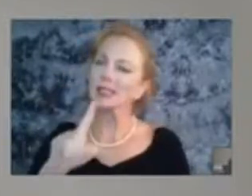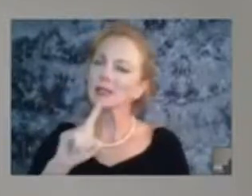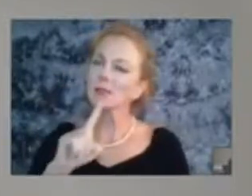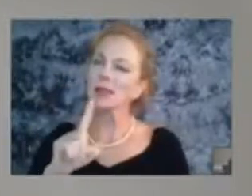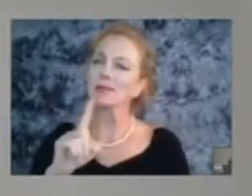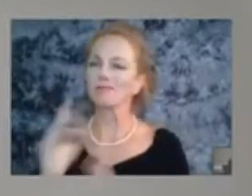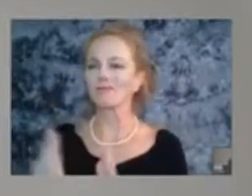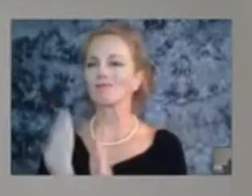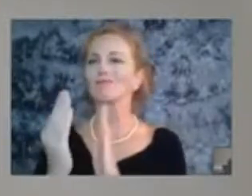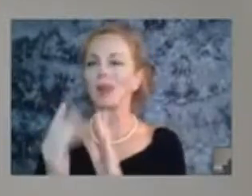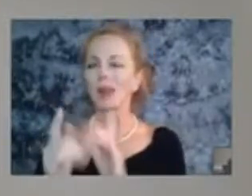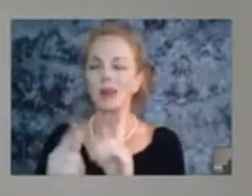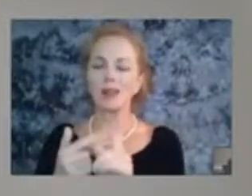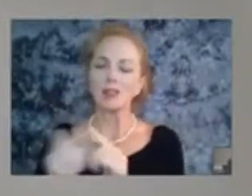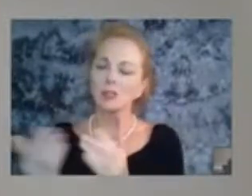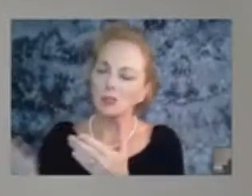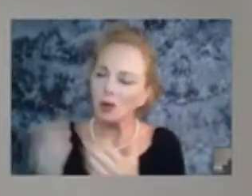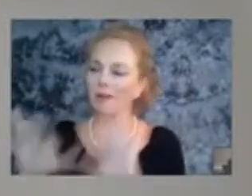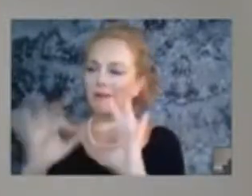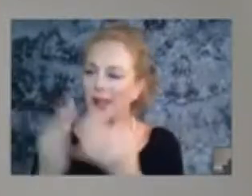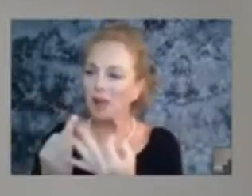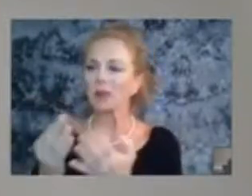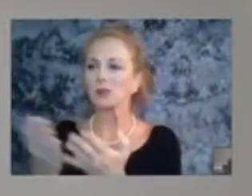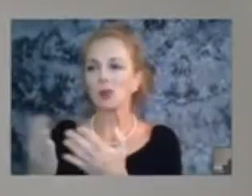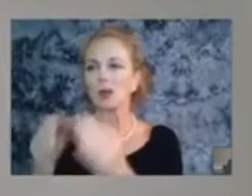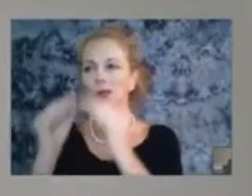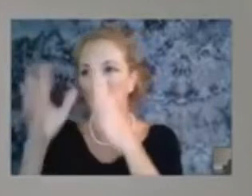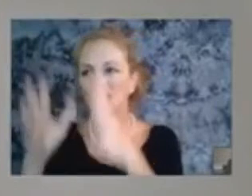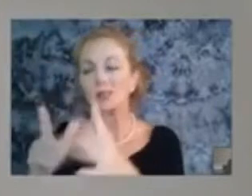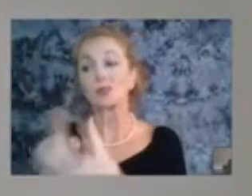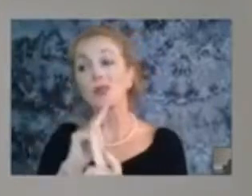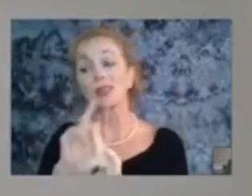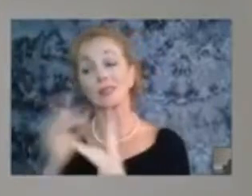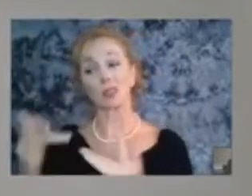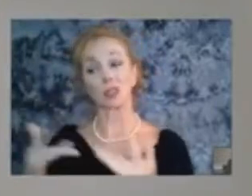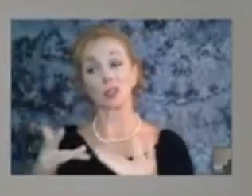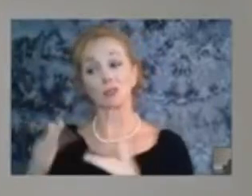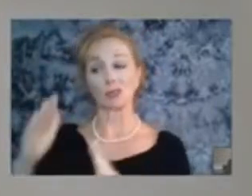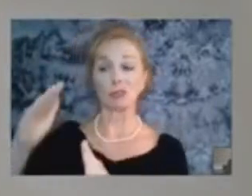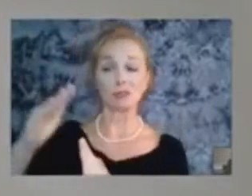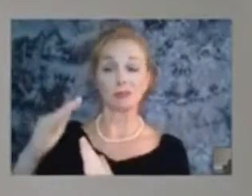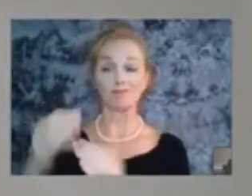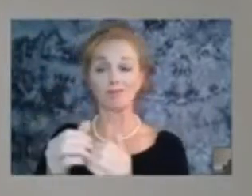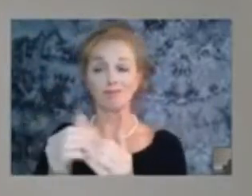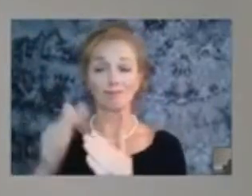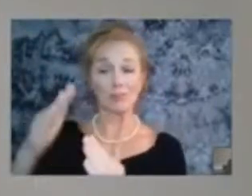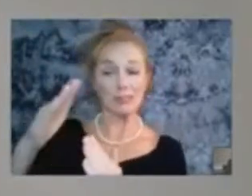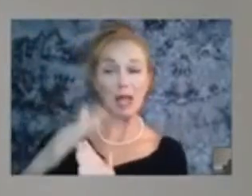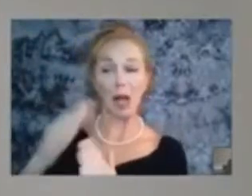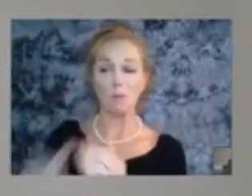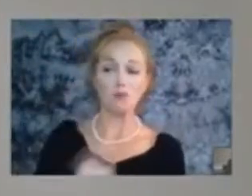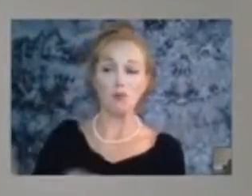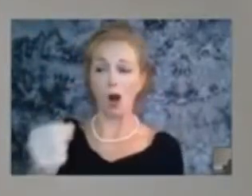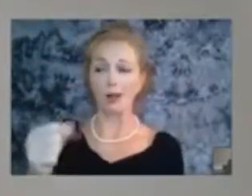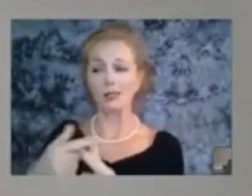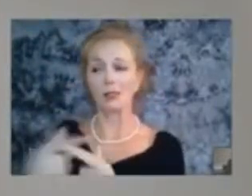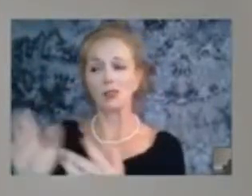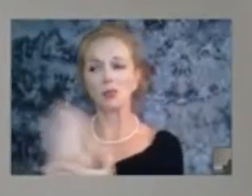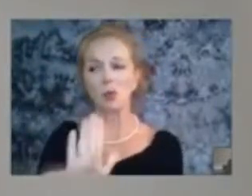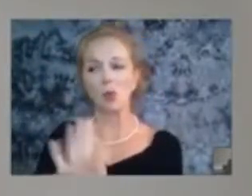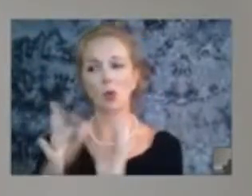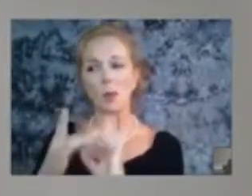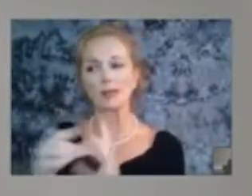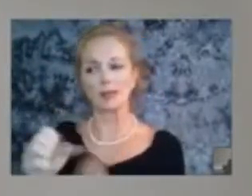because the greatest need is for our school-based staff, and we've been able to manage effectively and have not had that same feedback from our non-school-based